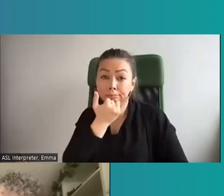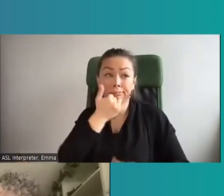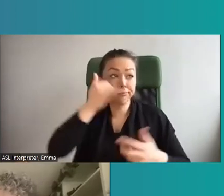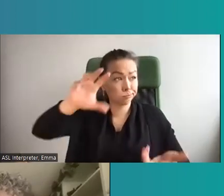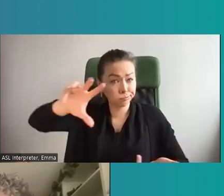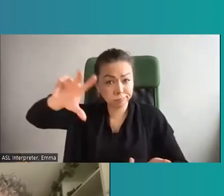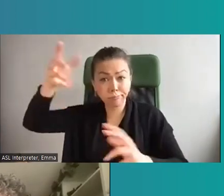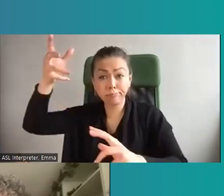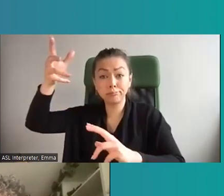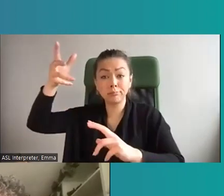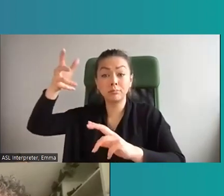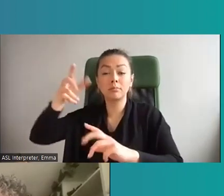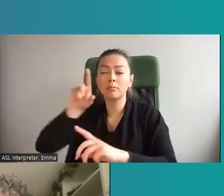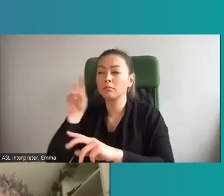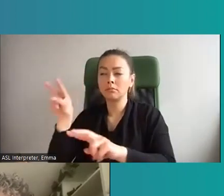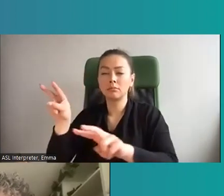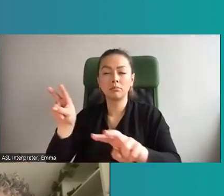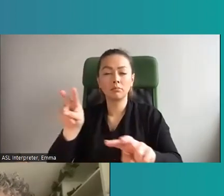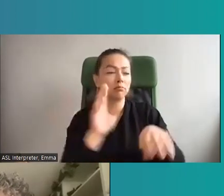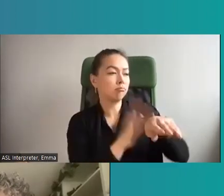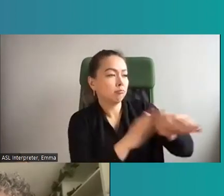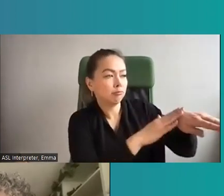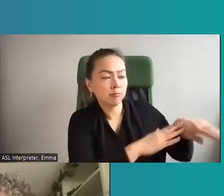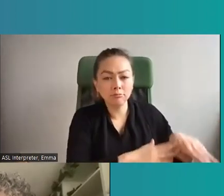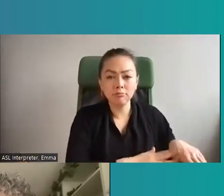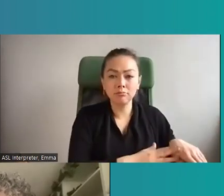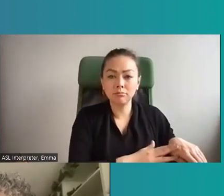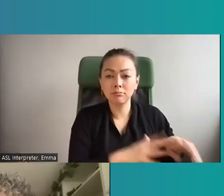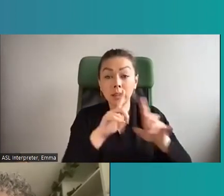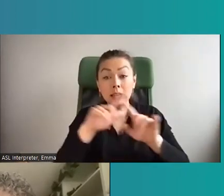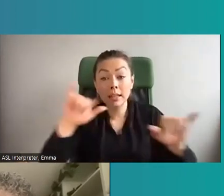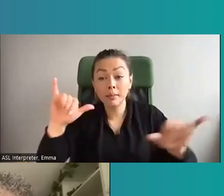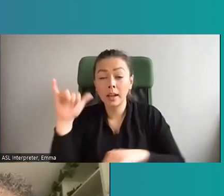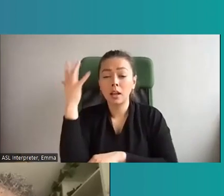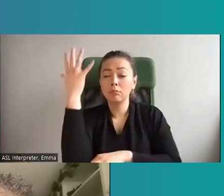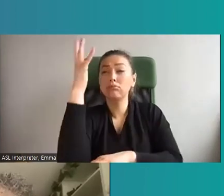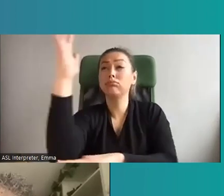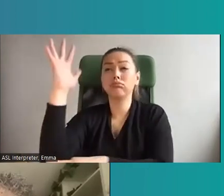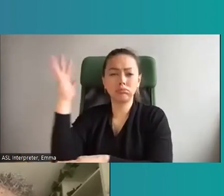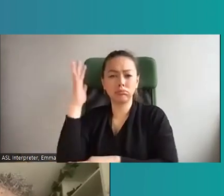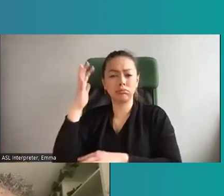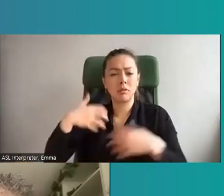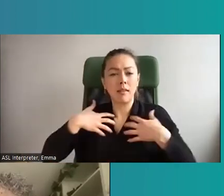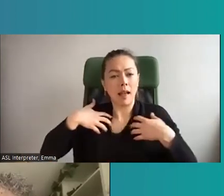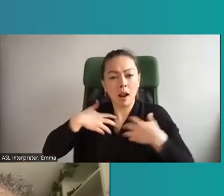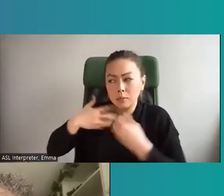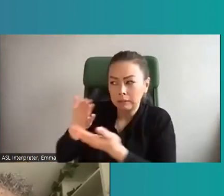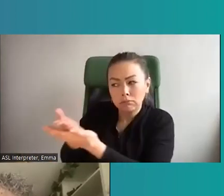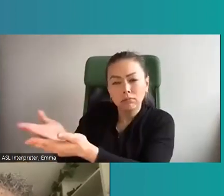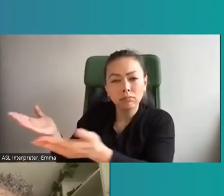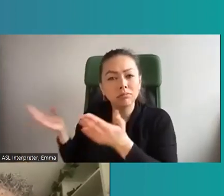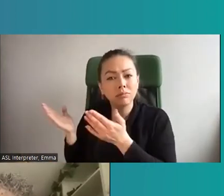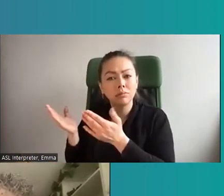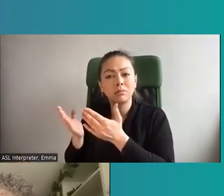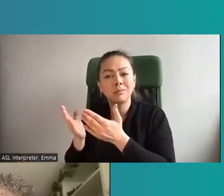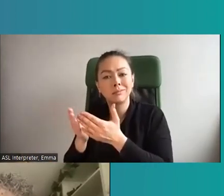these animals, the deer, the rabbits, you know, all kinds of animals that are running about. And we're